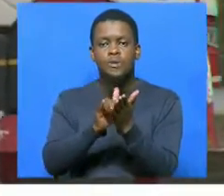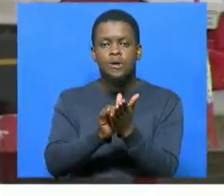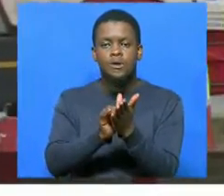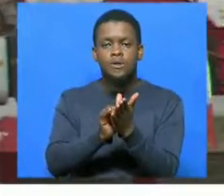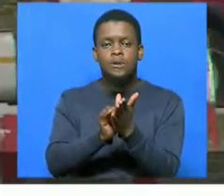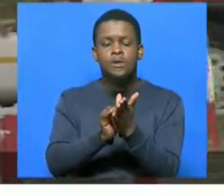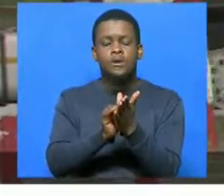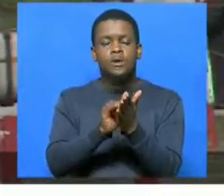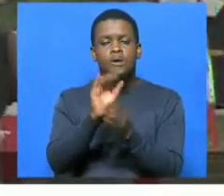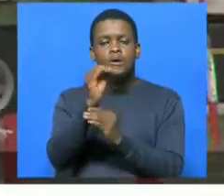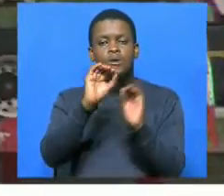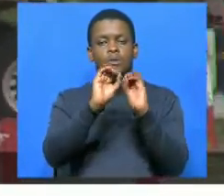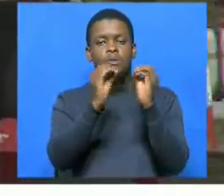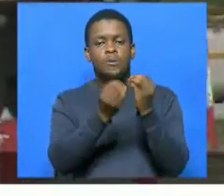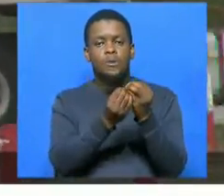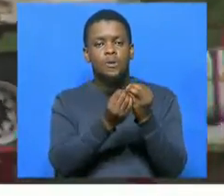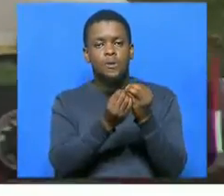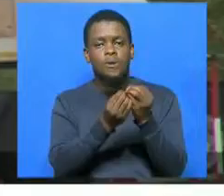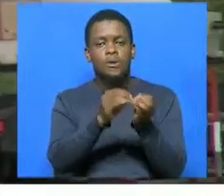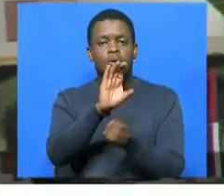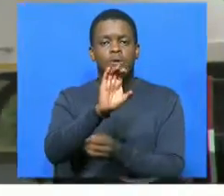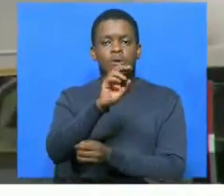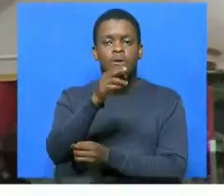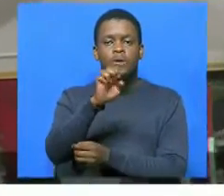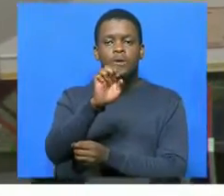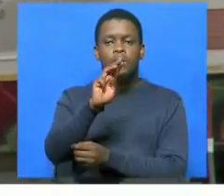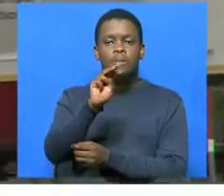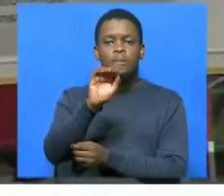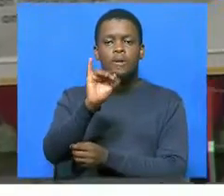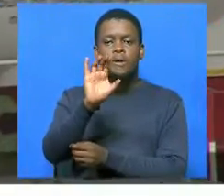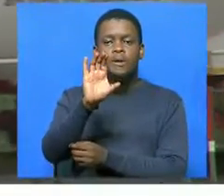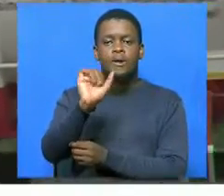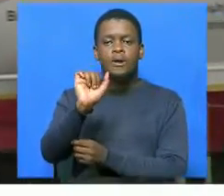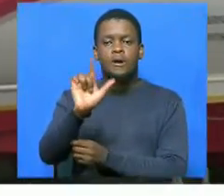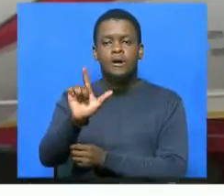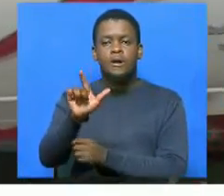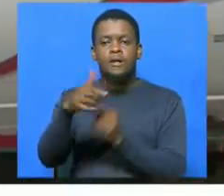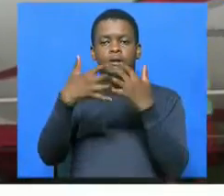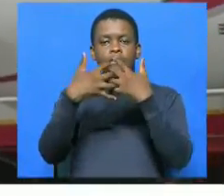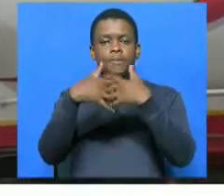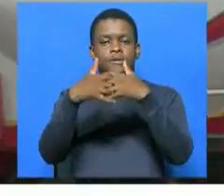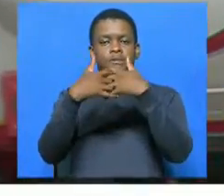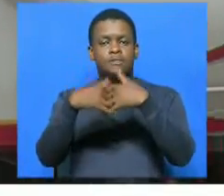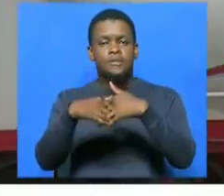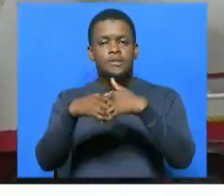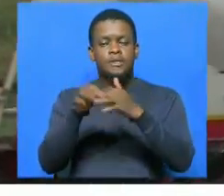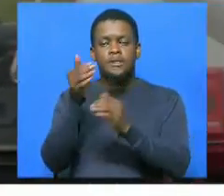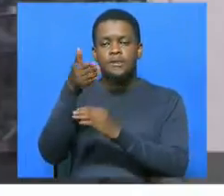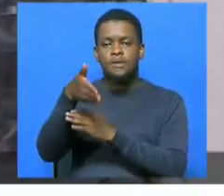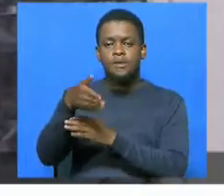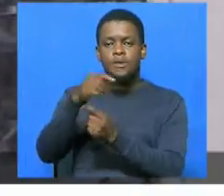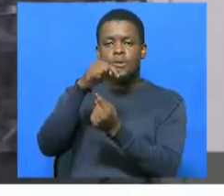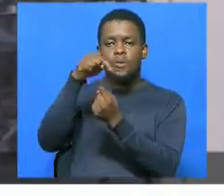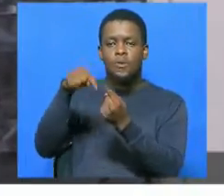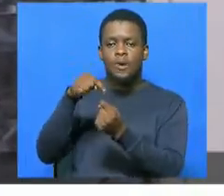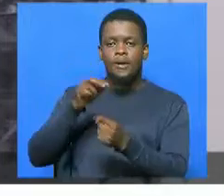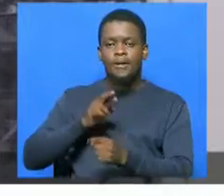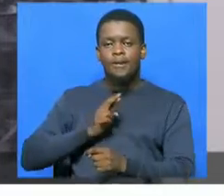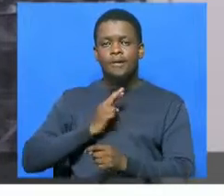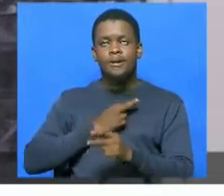of industries, chemical manufacturing plants, by the time